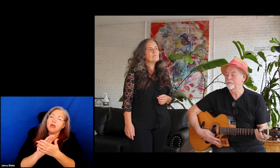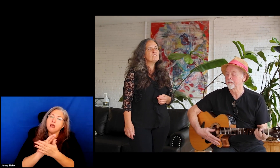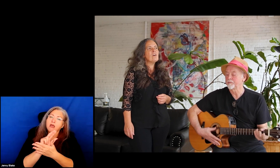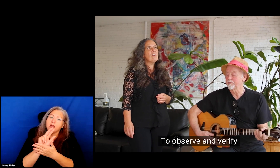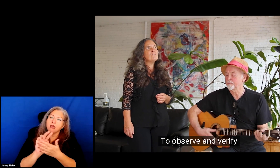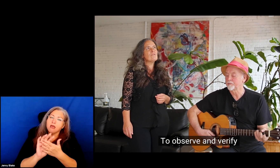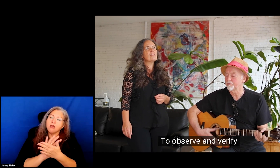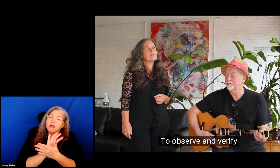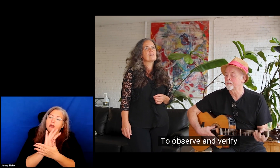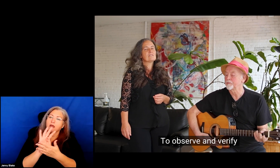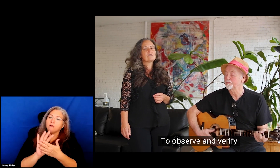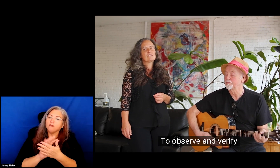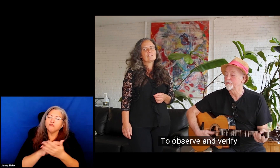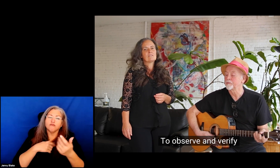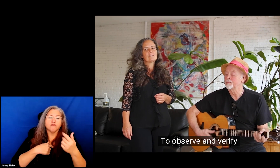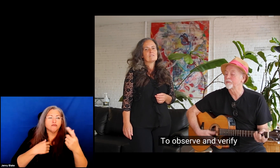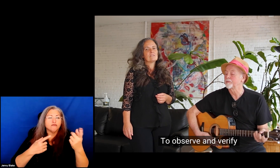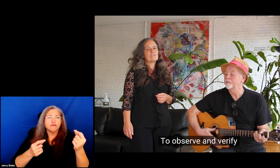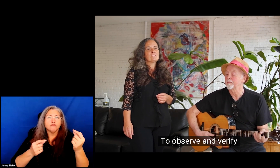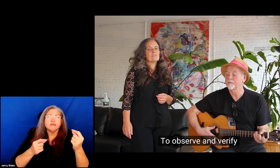to observe